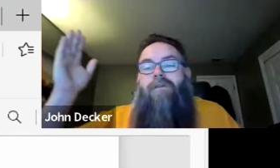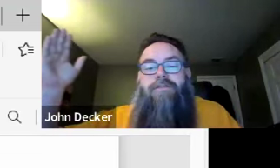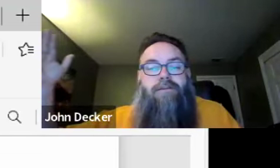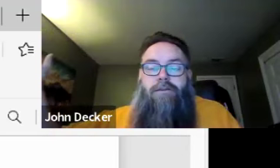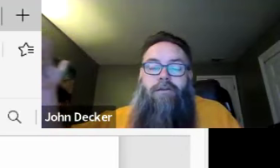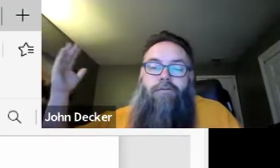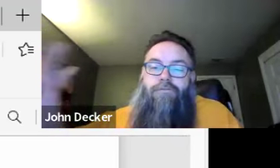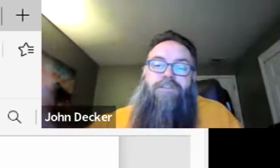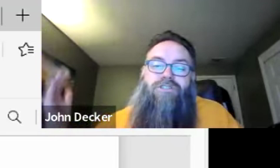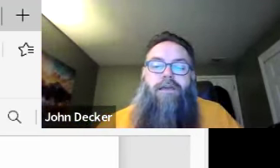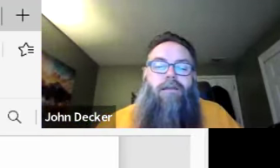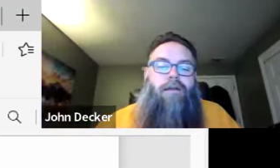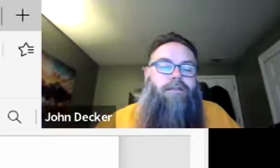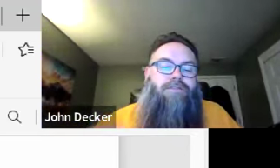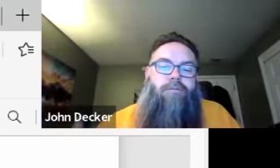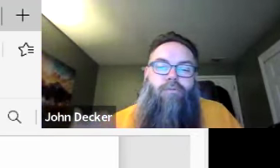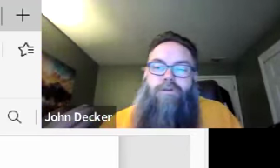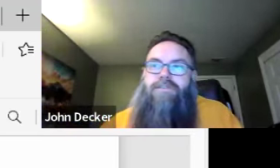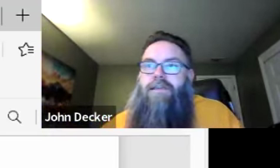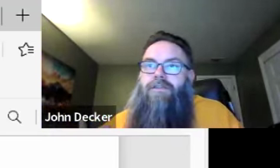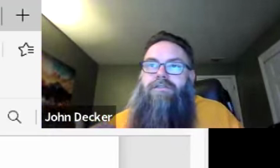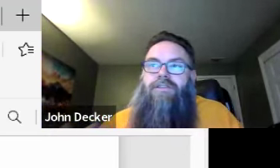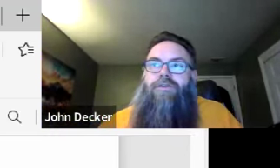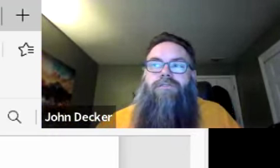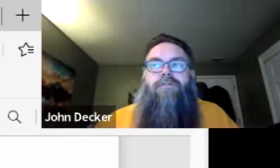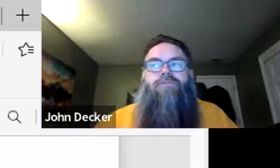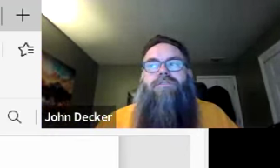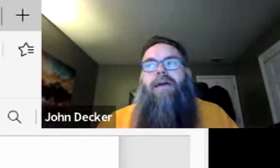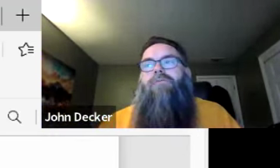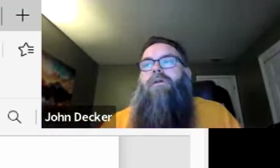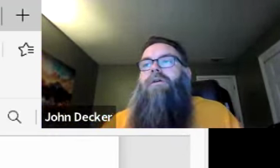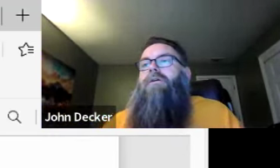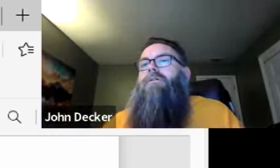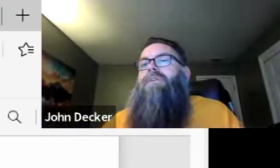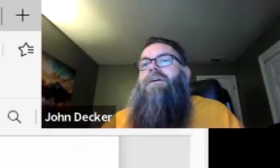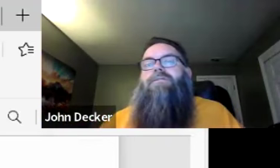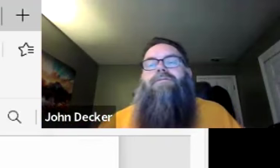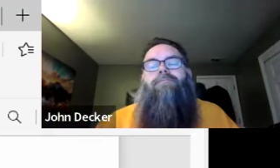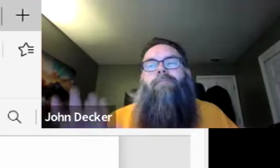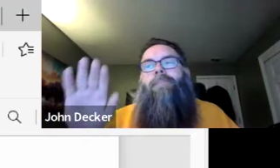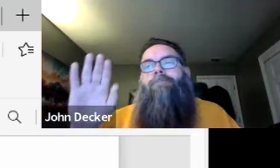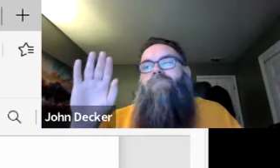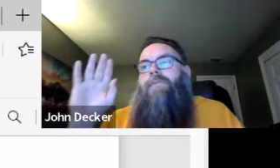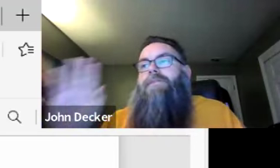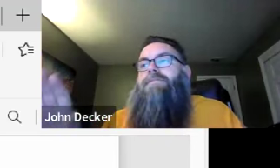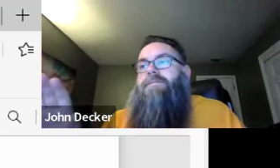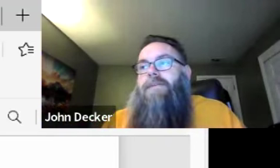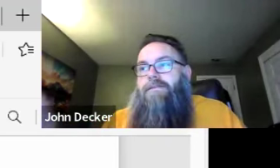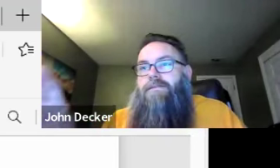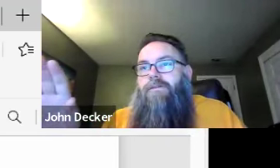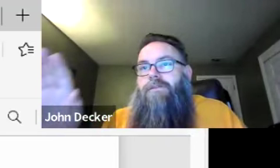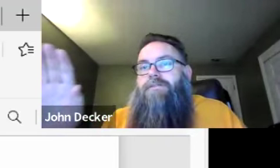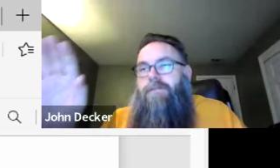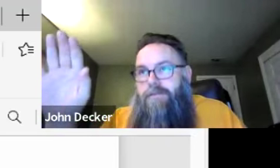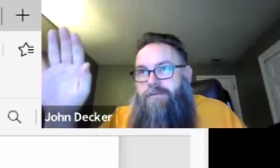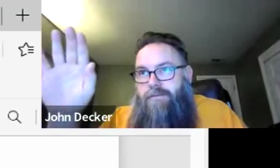but haven't finished yet, it's so important to continue to get those numbers down, because in this